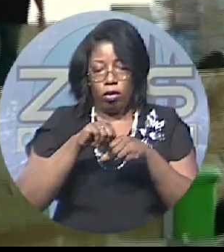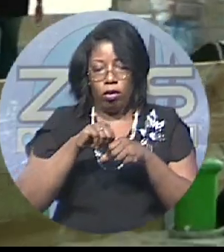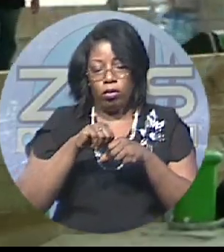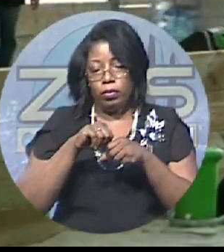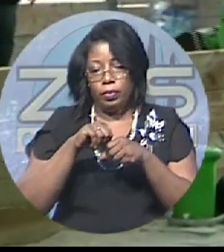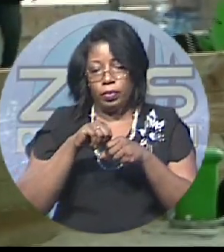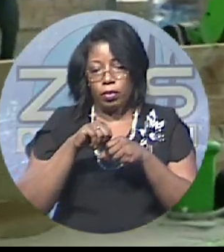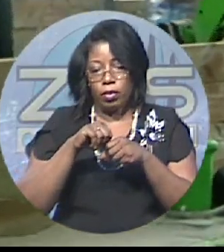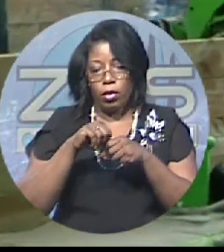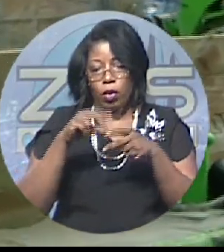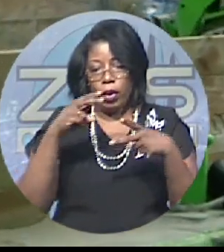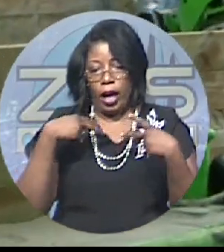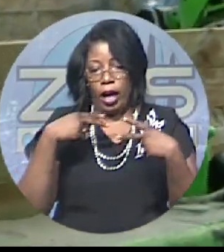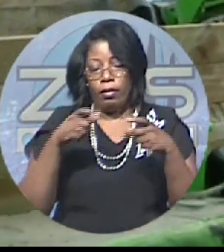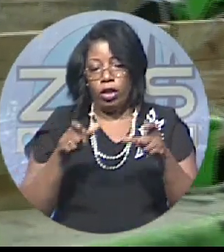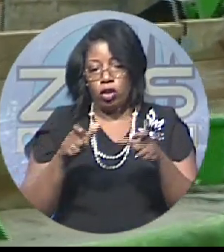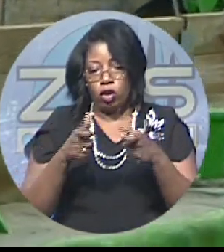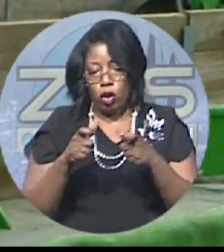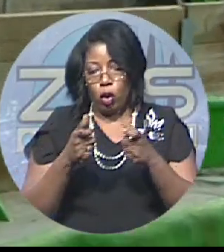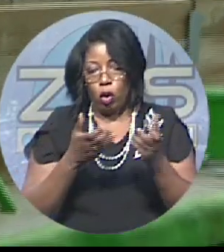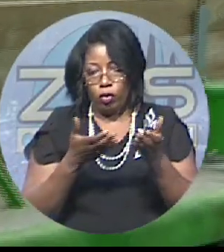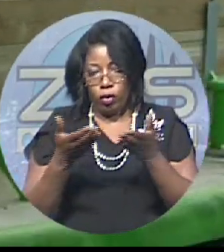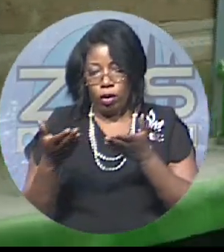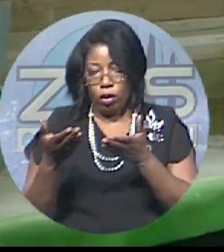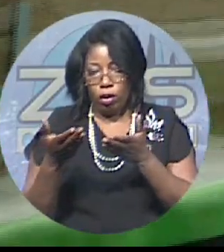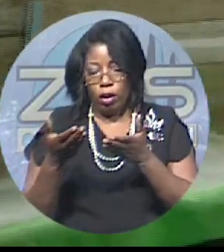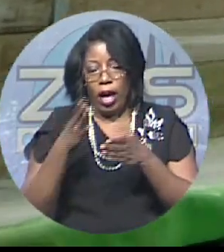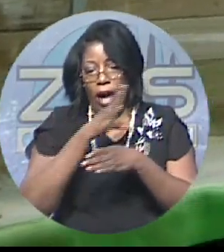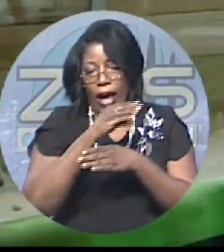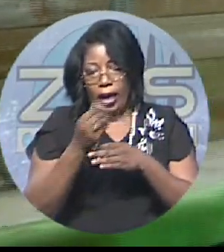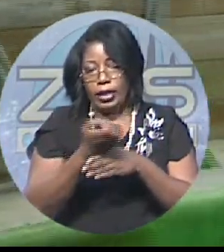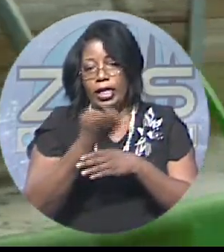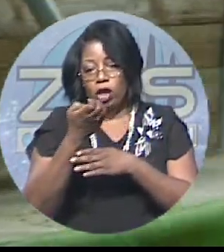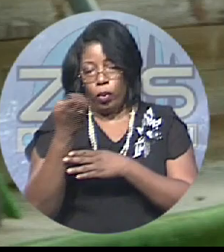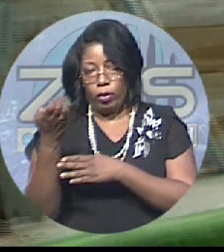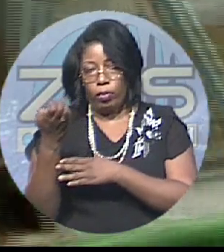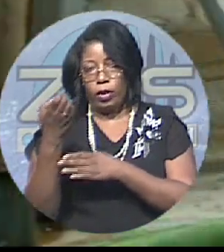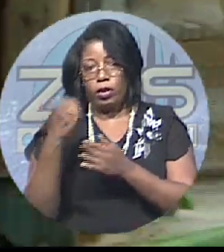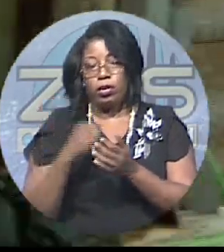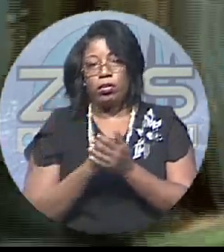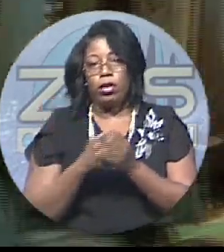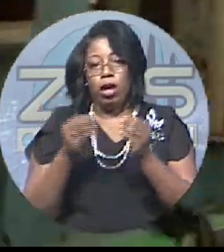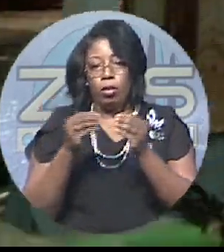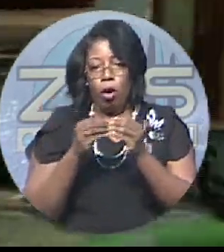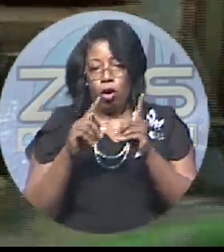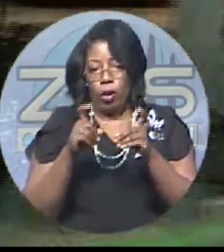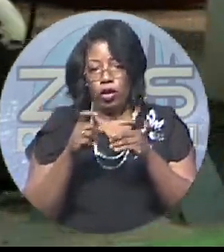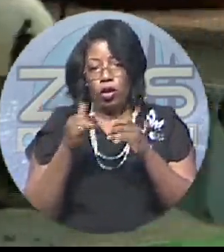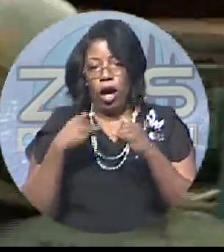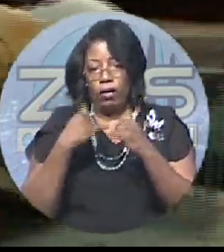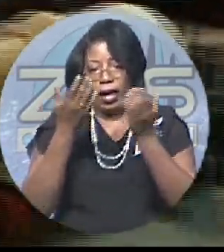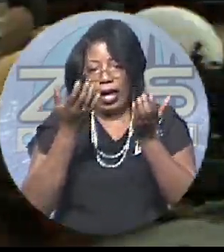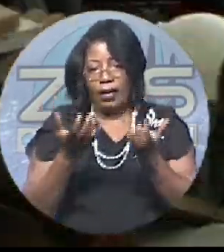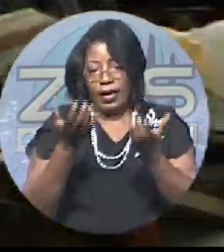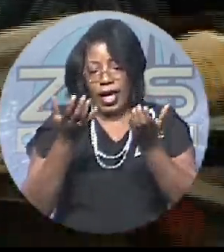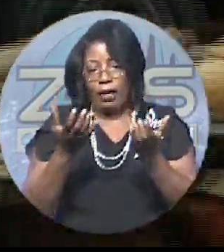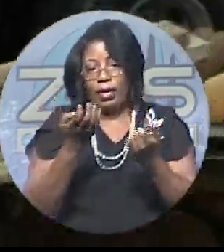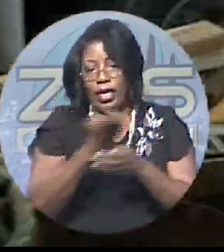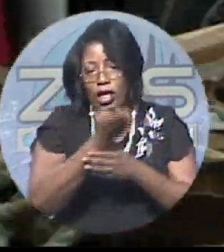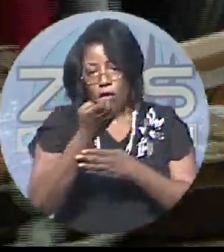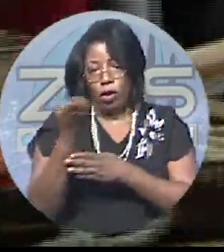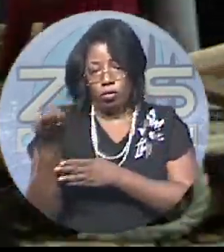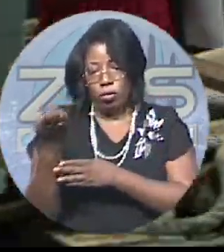gas, some portable stoves, and our equipment. I understand you also have some heavy equipment on the barge